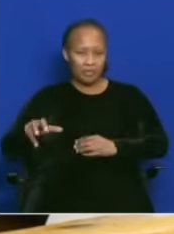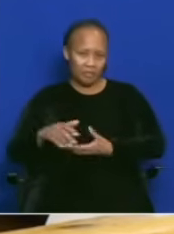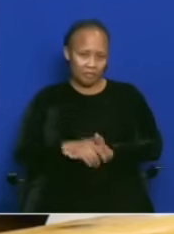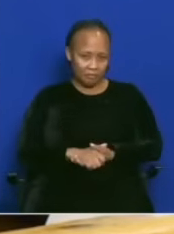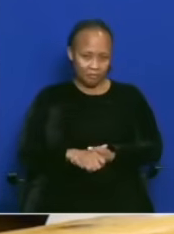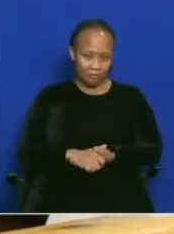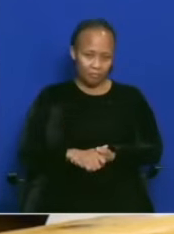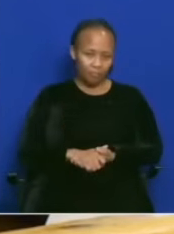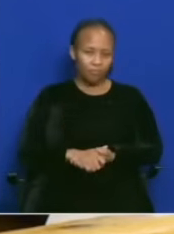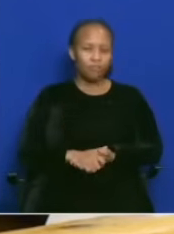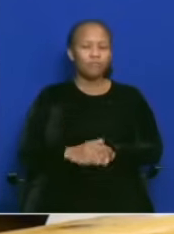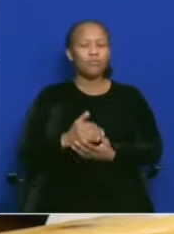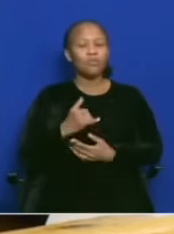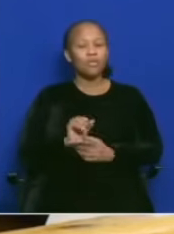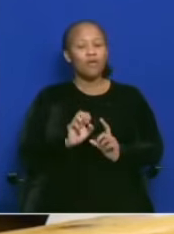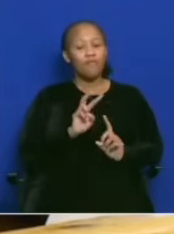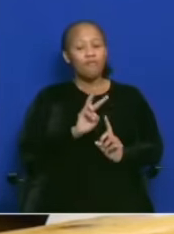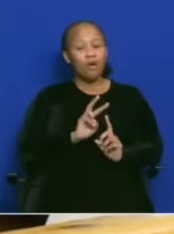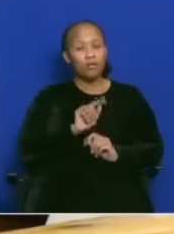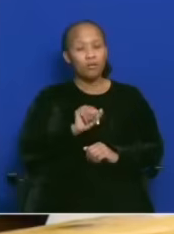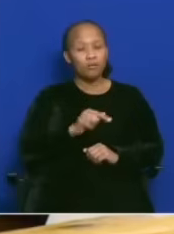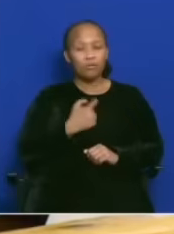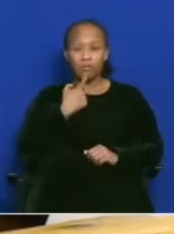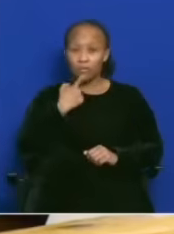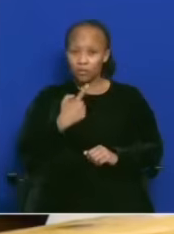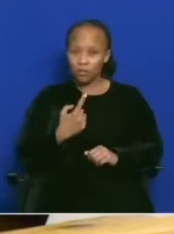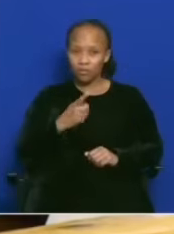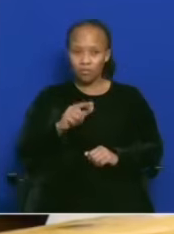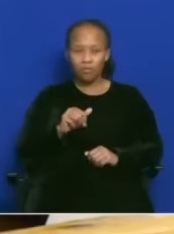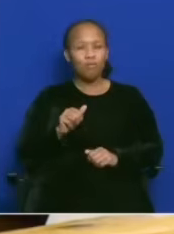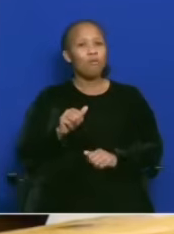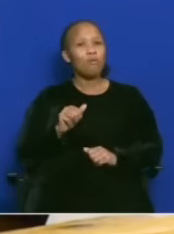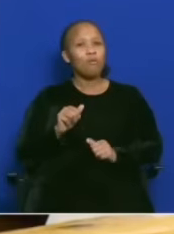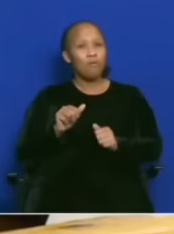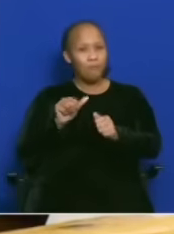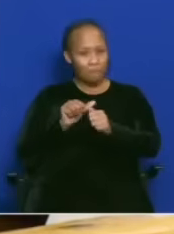is saying is, would be better for him if it's just one supplier.